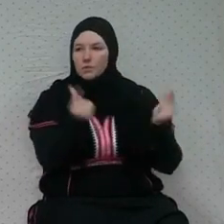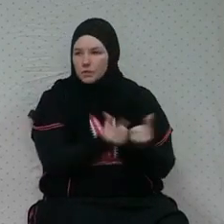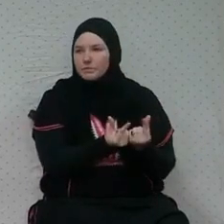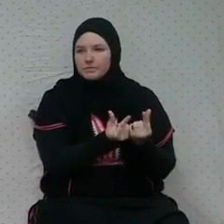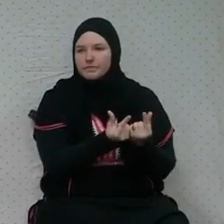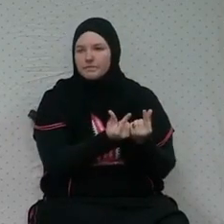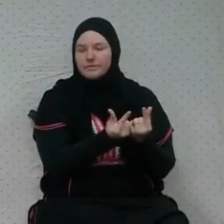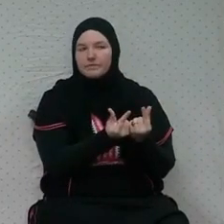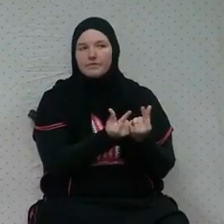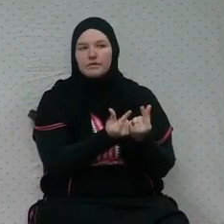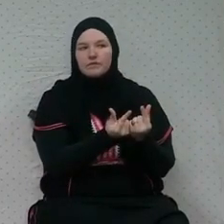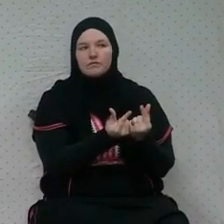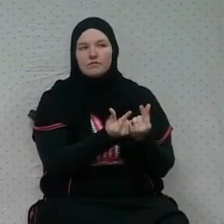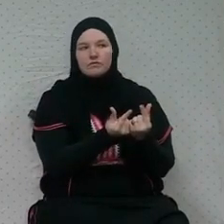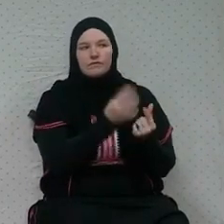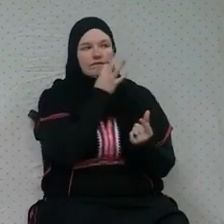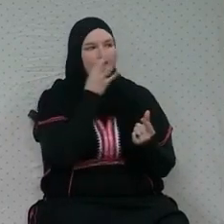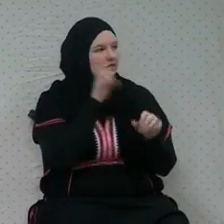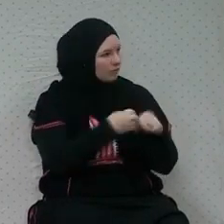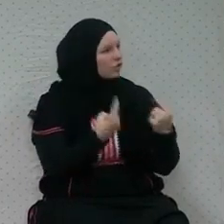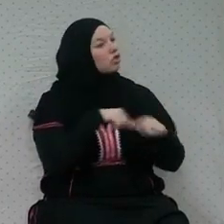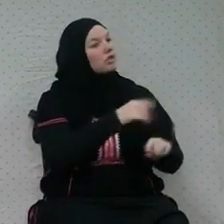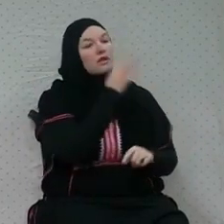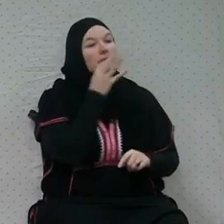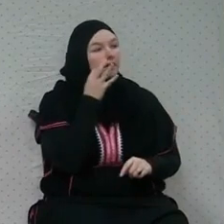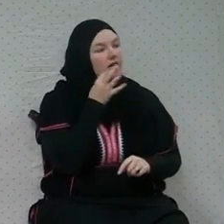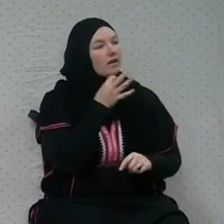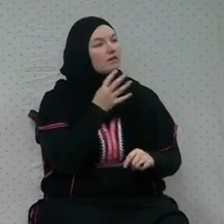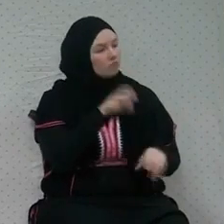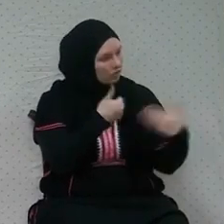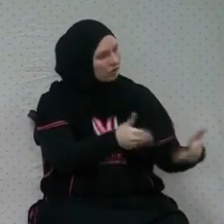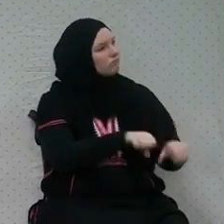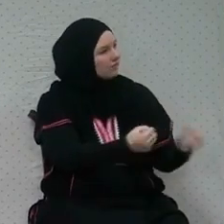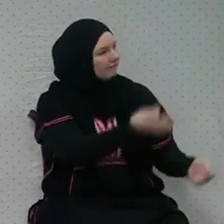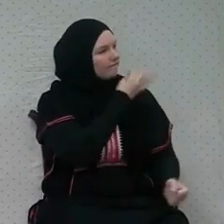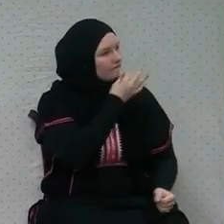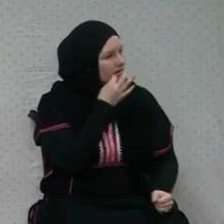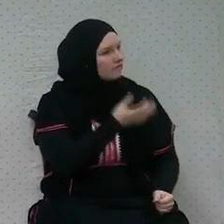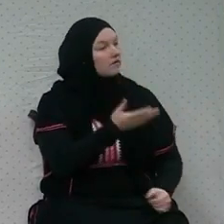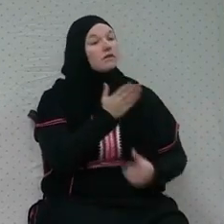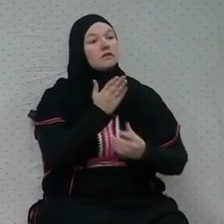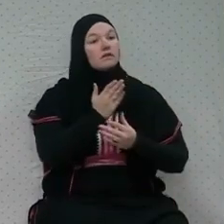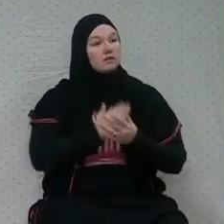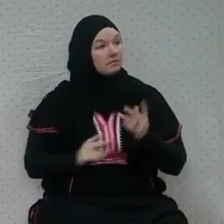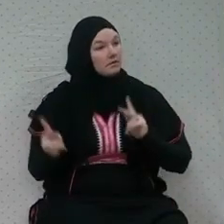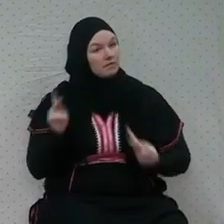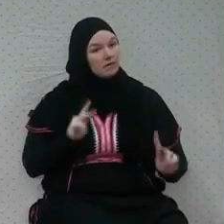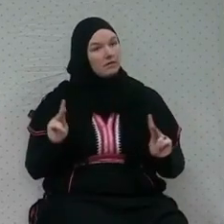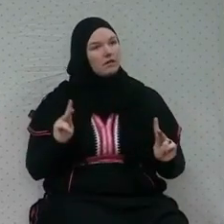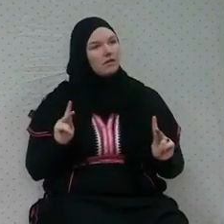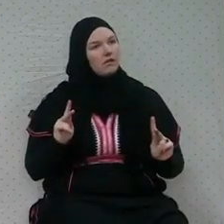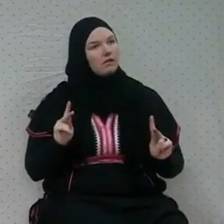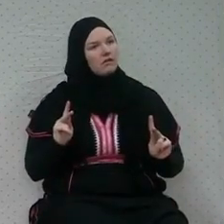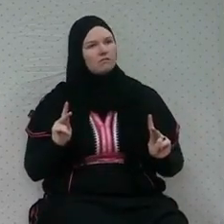companions, to break their fast. It was Ramadan. He said, break your fast. So some of the youth who thought that